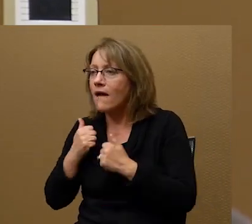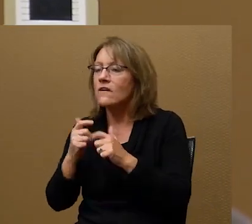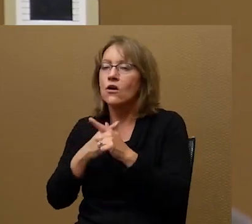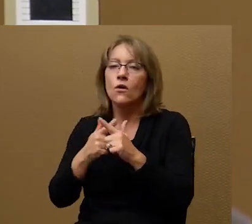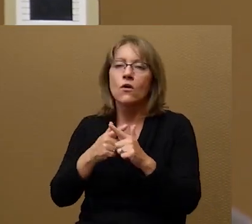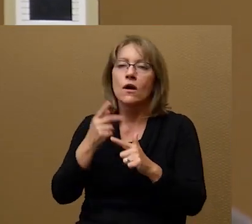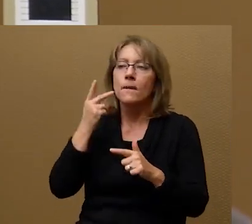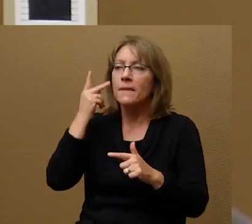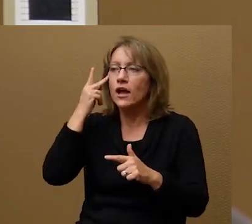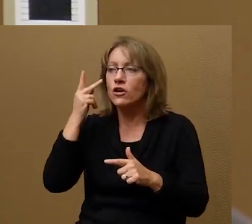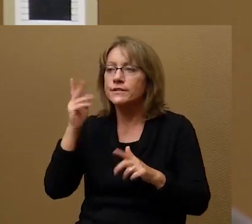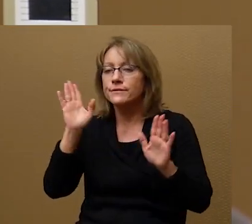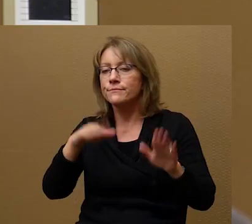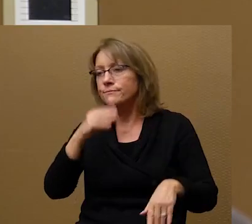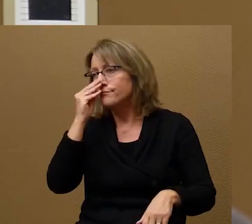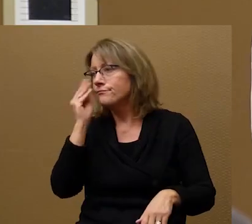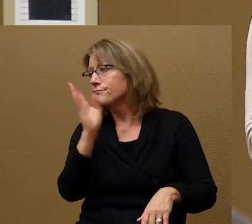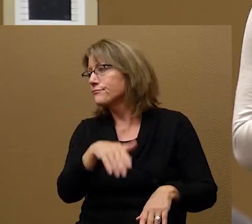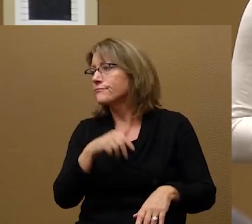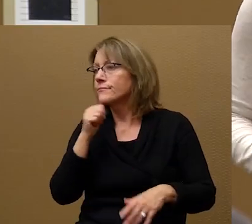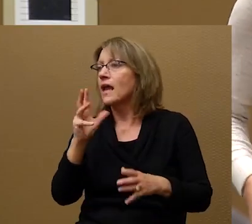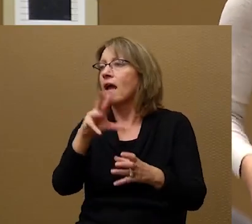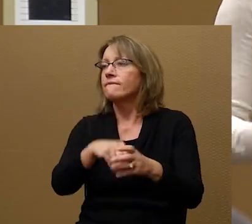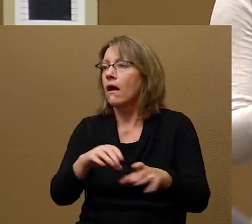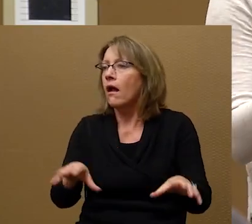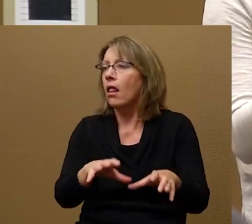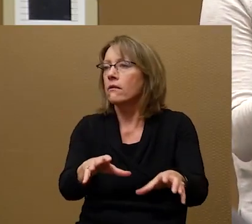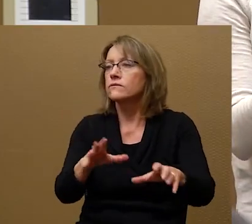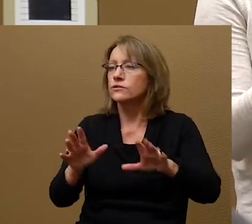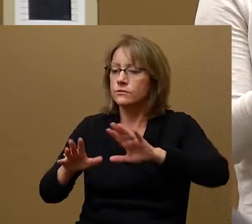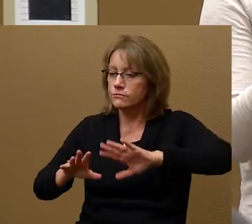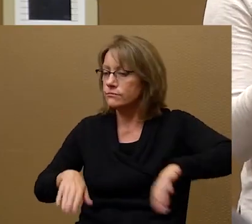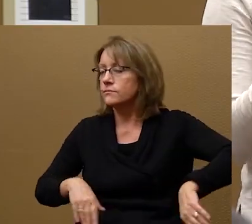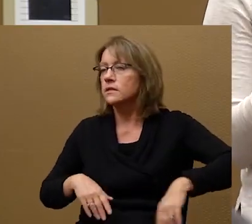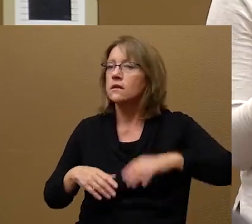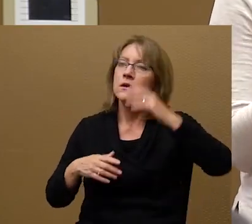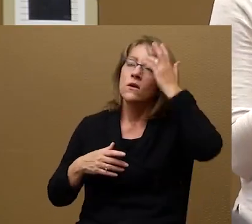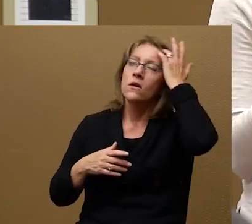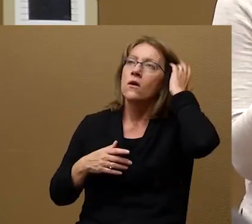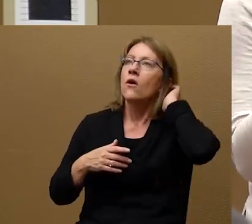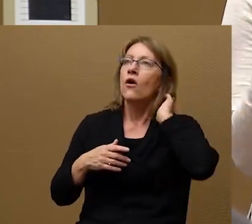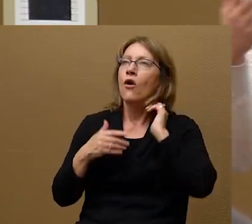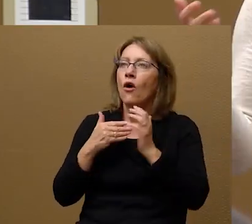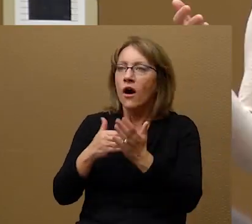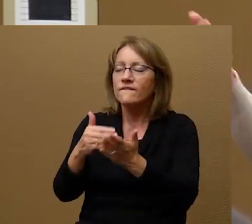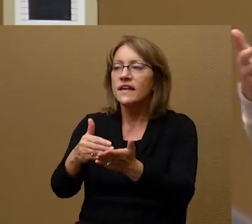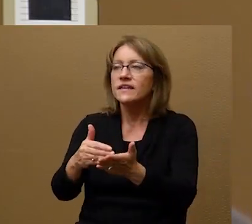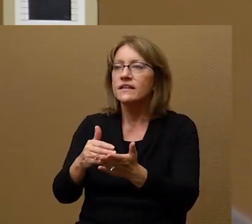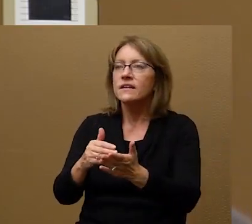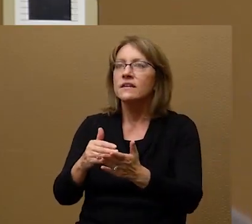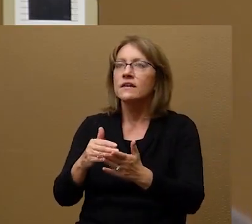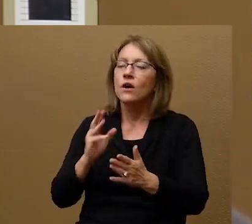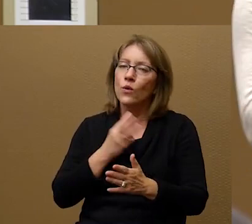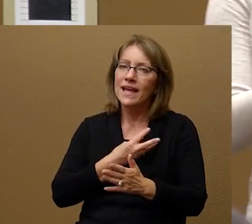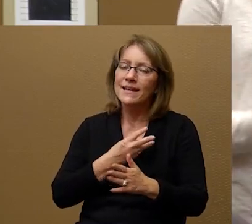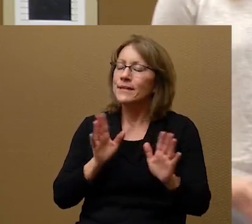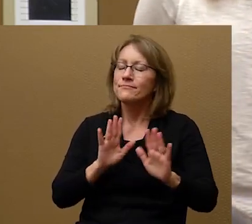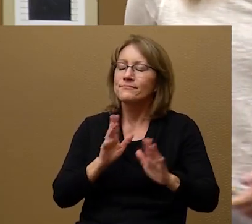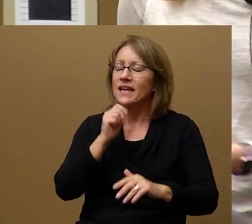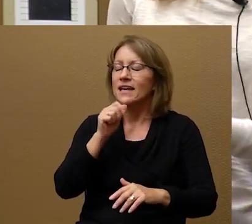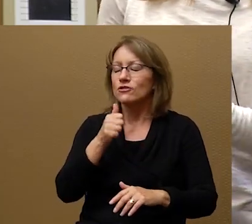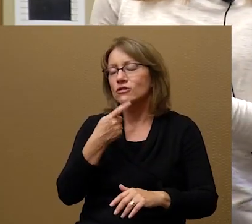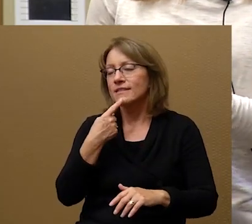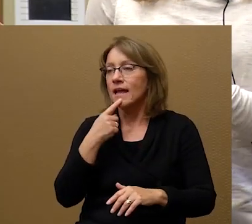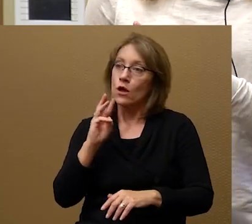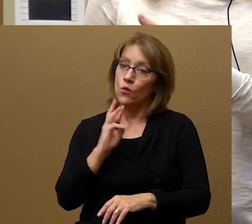parents that are uninvolved. Many times I shouldn't say we, I hope we're better than this, but a lot